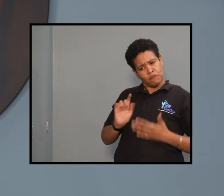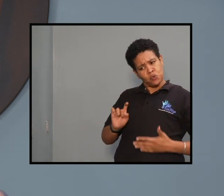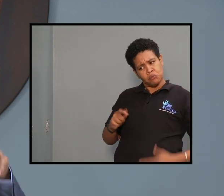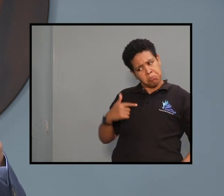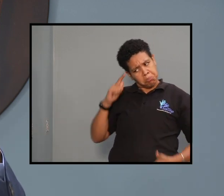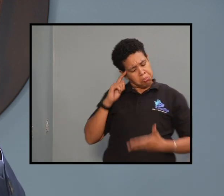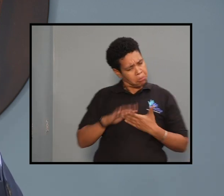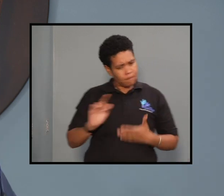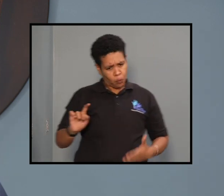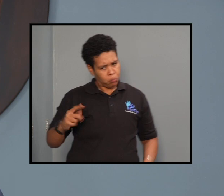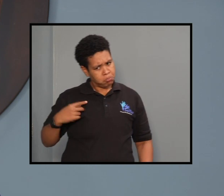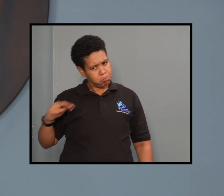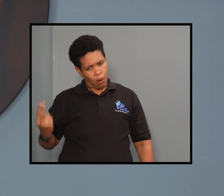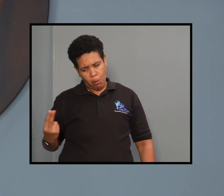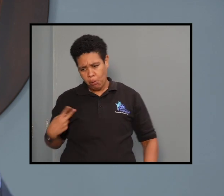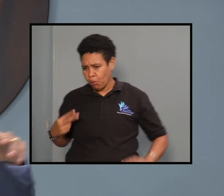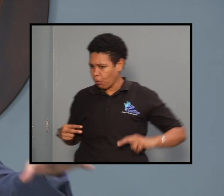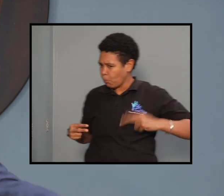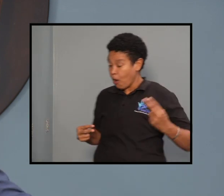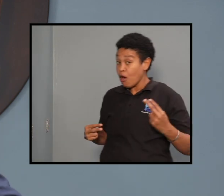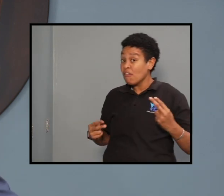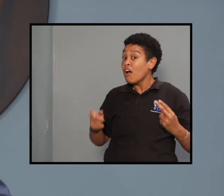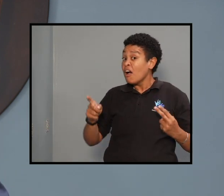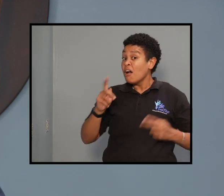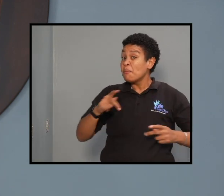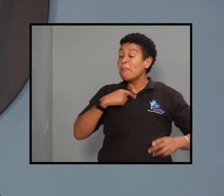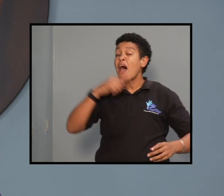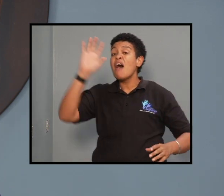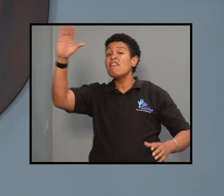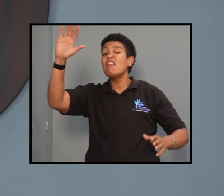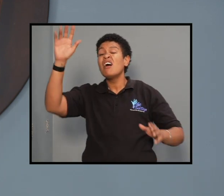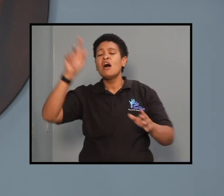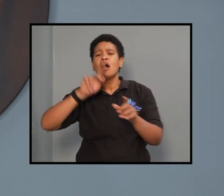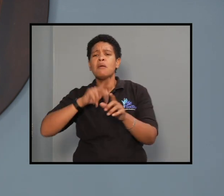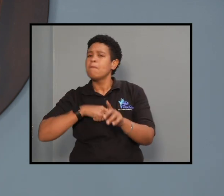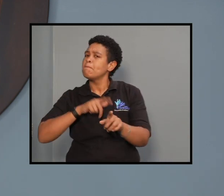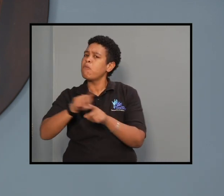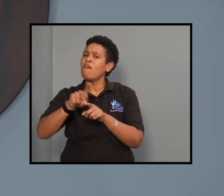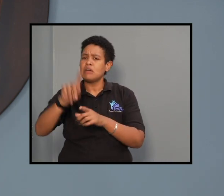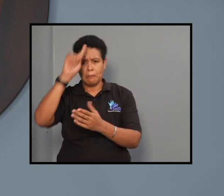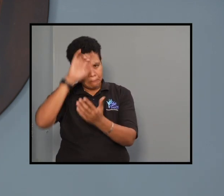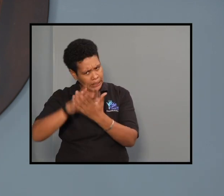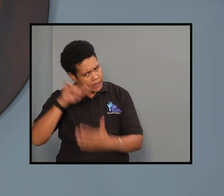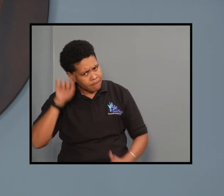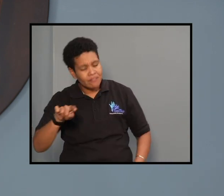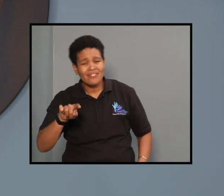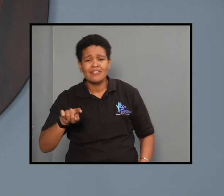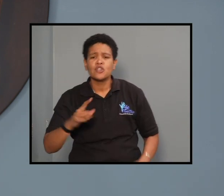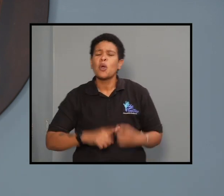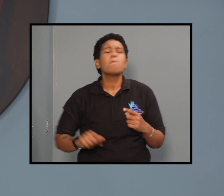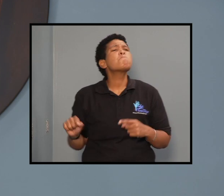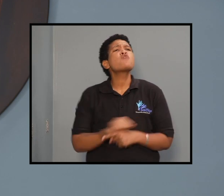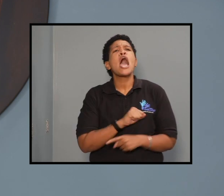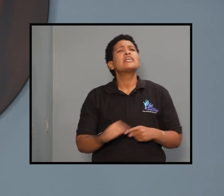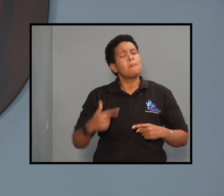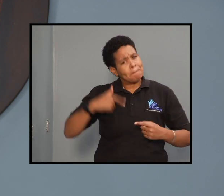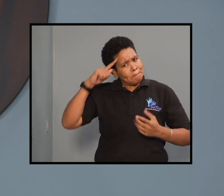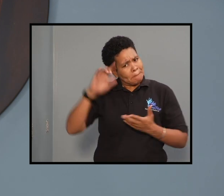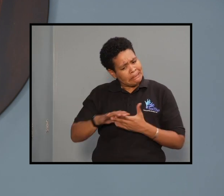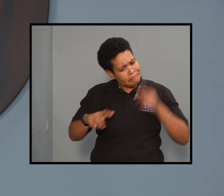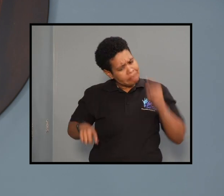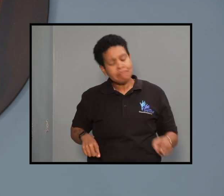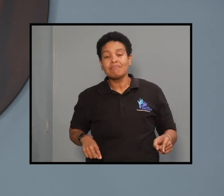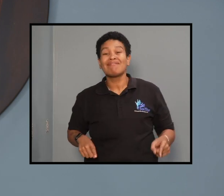and others have what they consider to be practical positions on how things should be done. And the dynamics and the politics of that is not